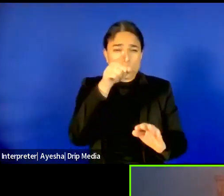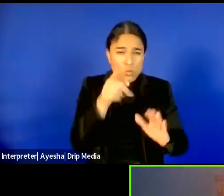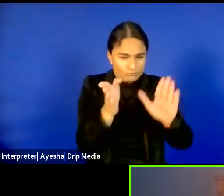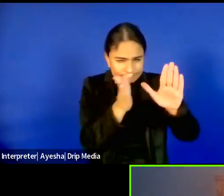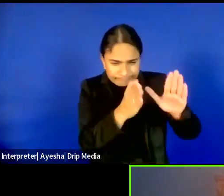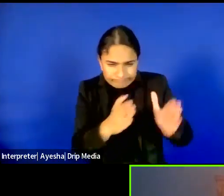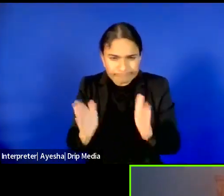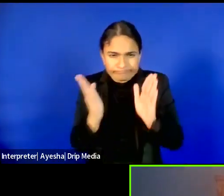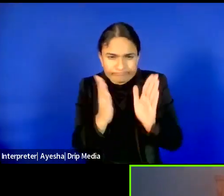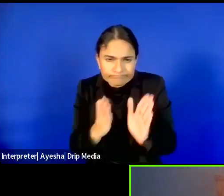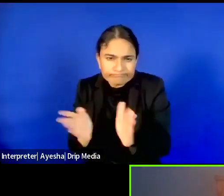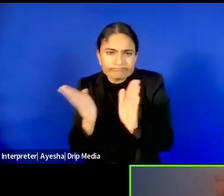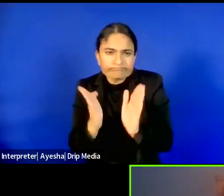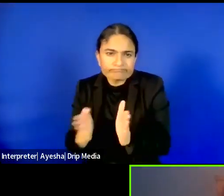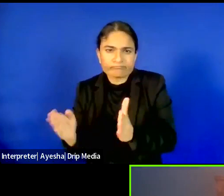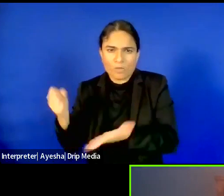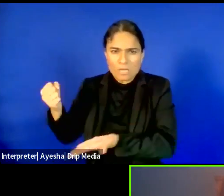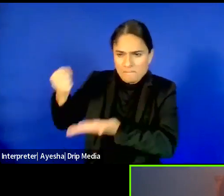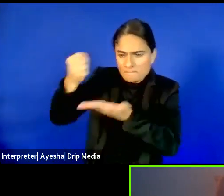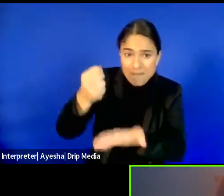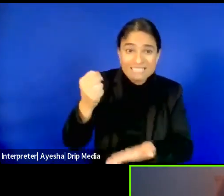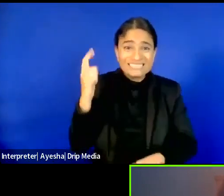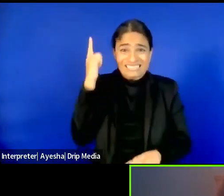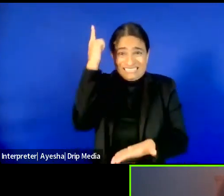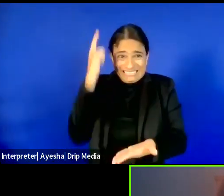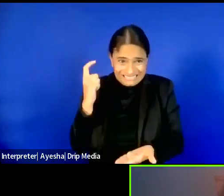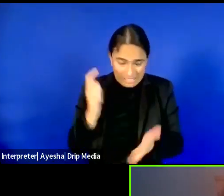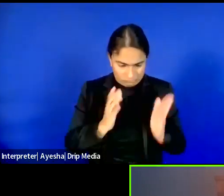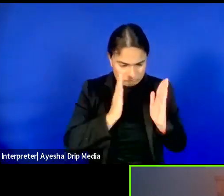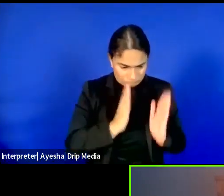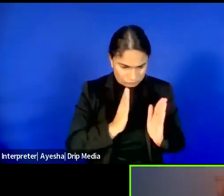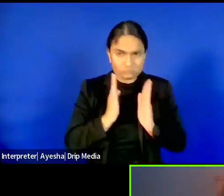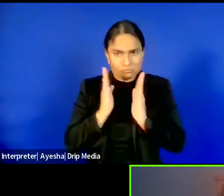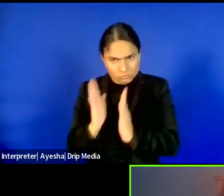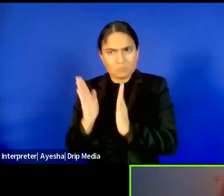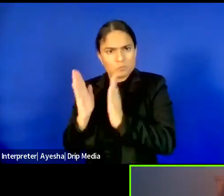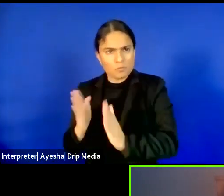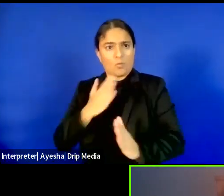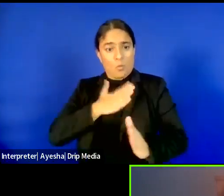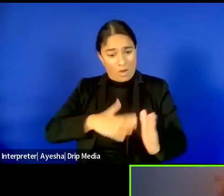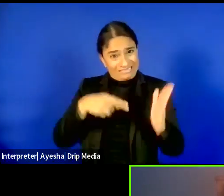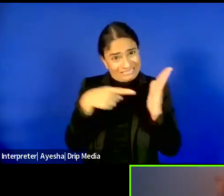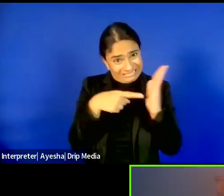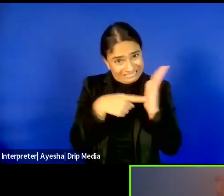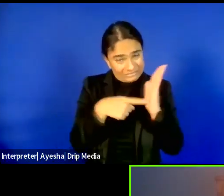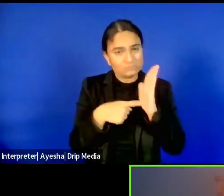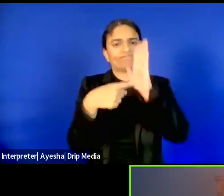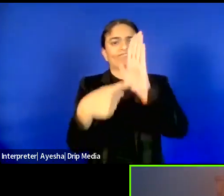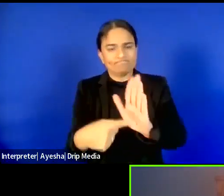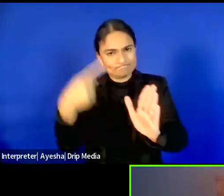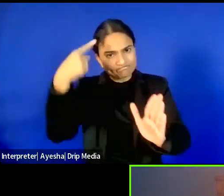to elevate that as well as some other measures, which I think were key for